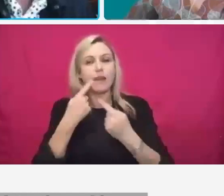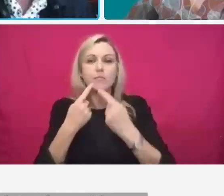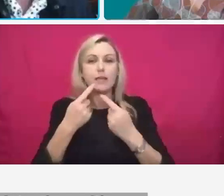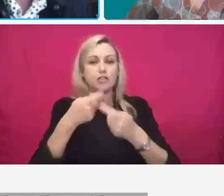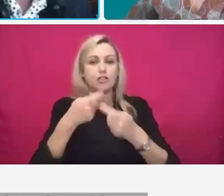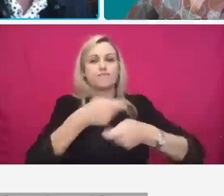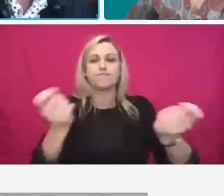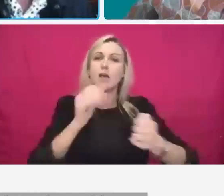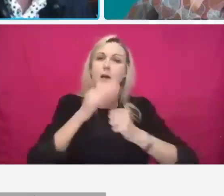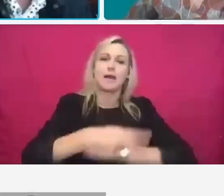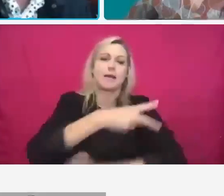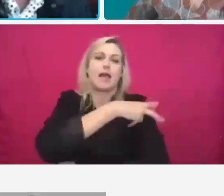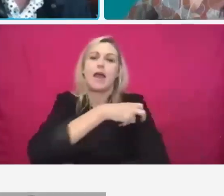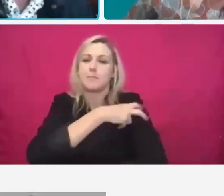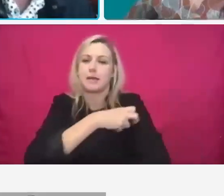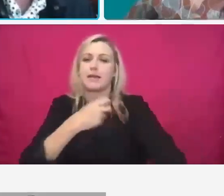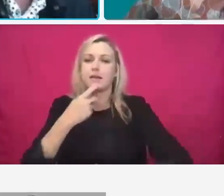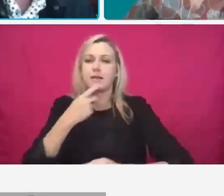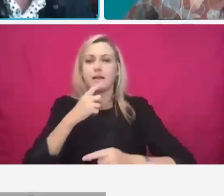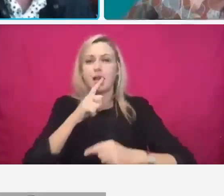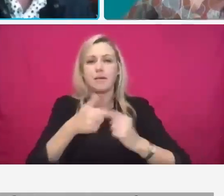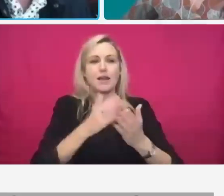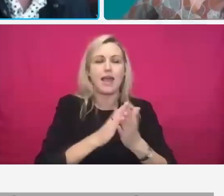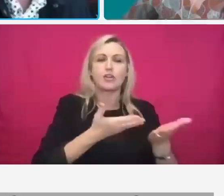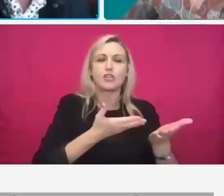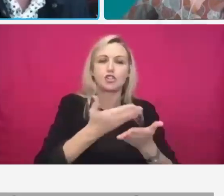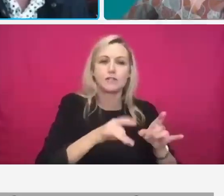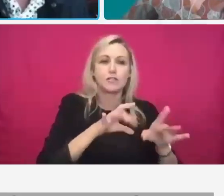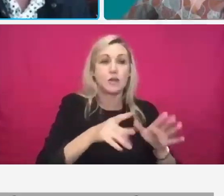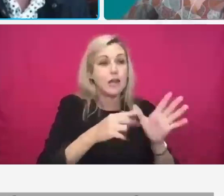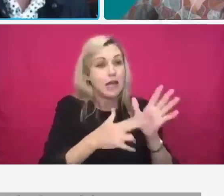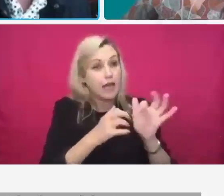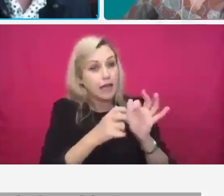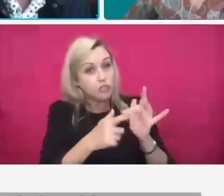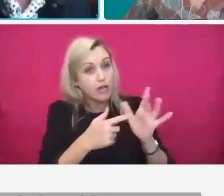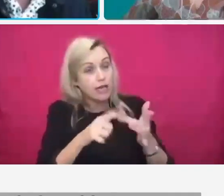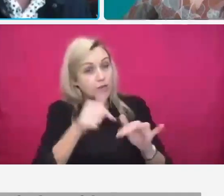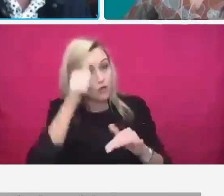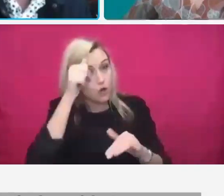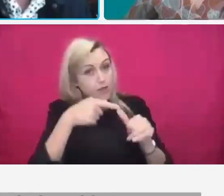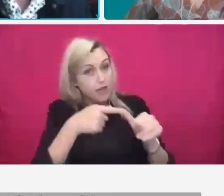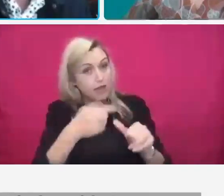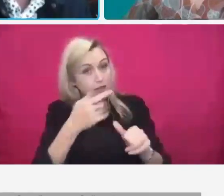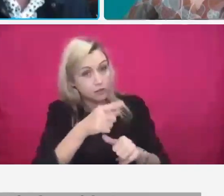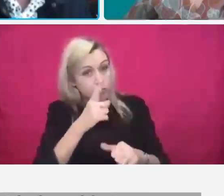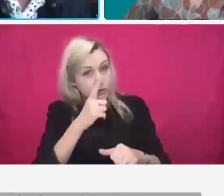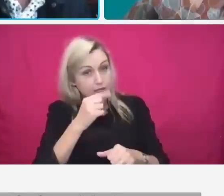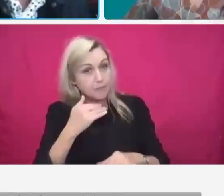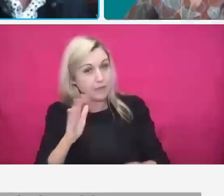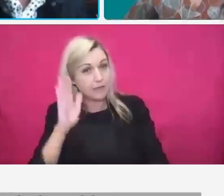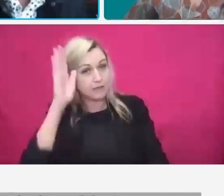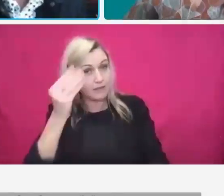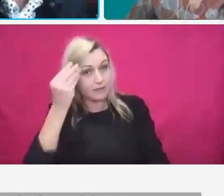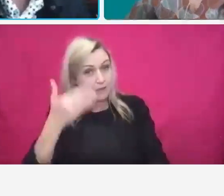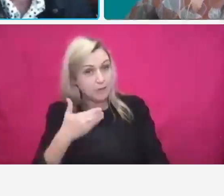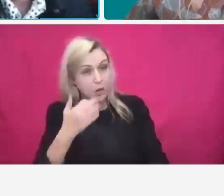provide about administration with our Services Australia colleagues. And Angela, chip in if you know the answer, and you can Mark are flailing about without being able